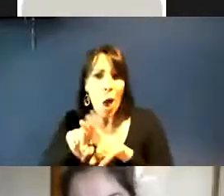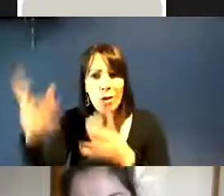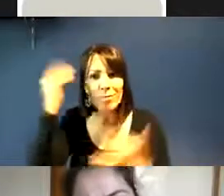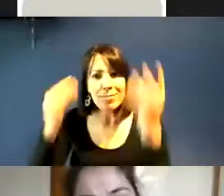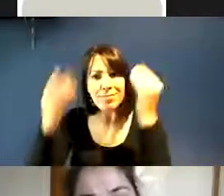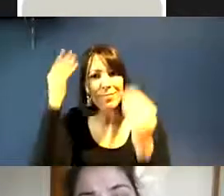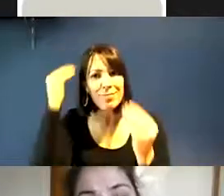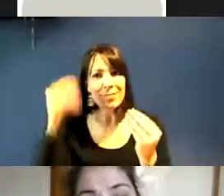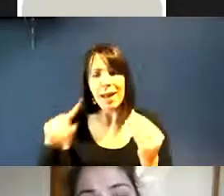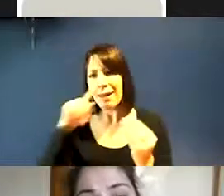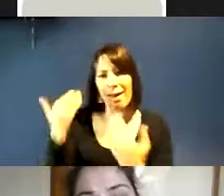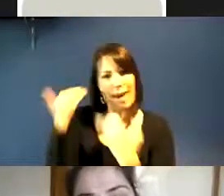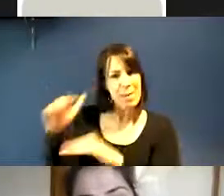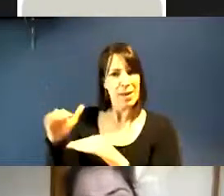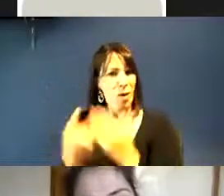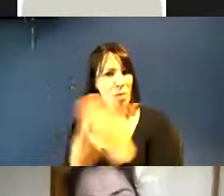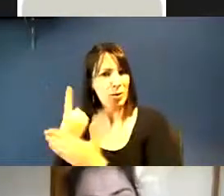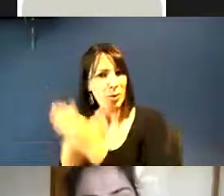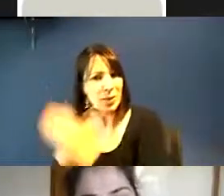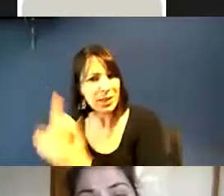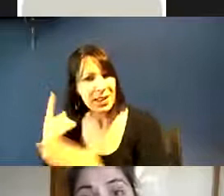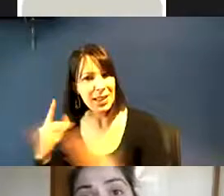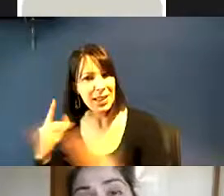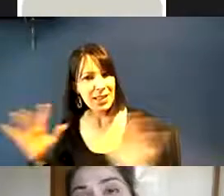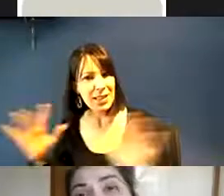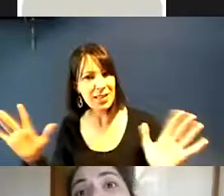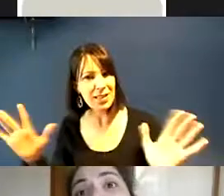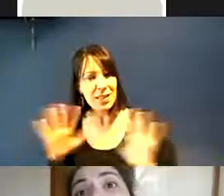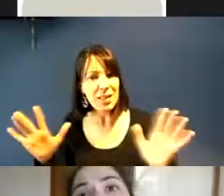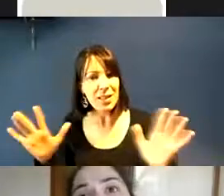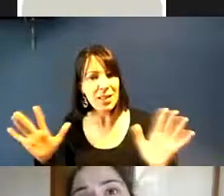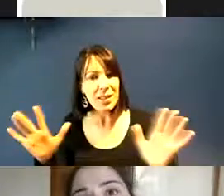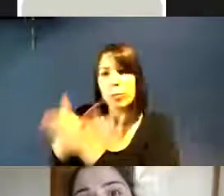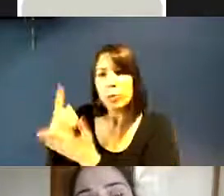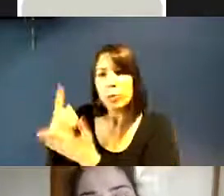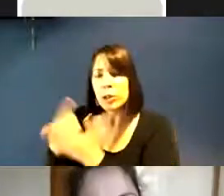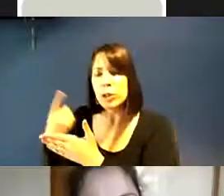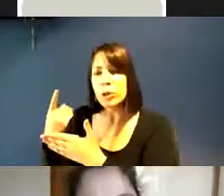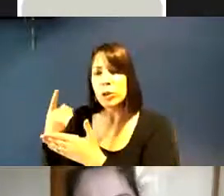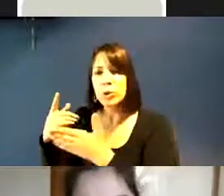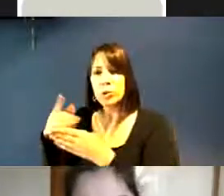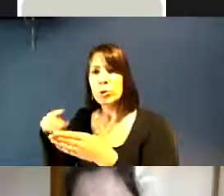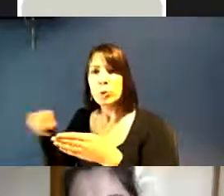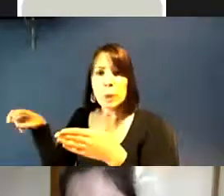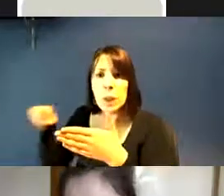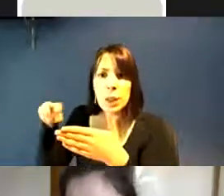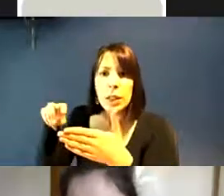adults. And this is yeah.